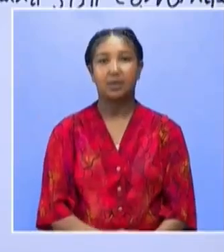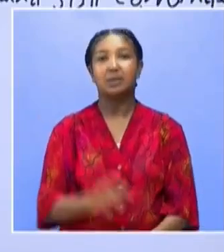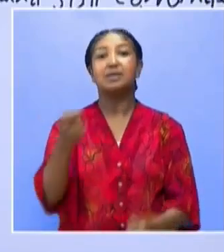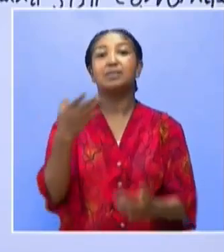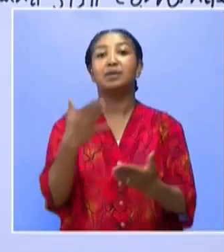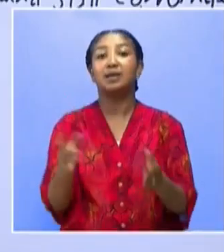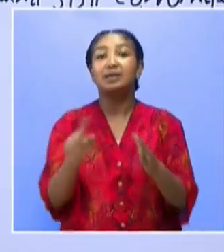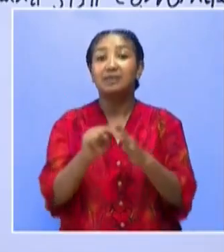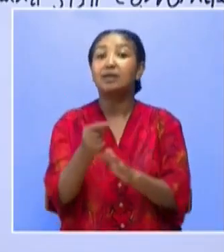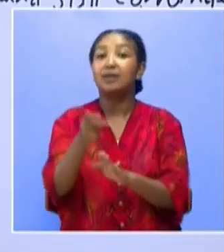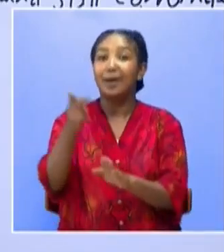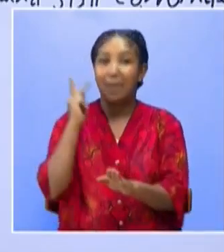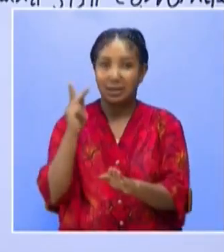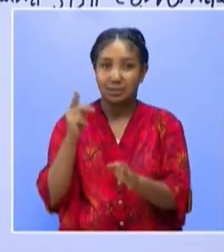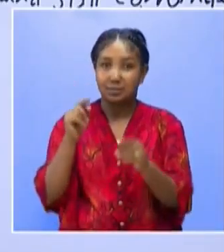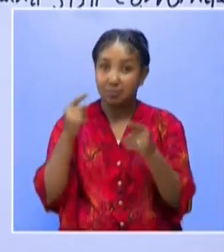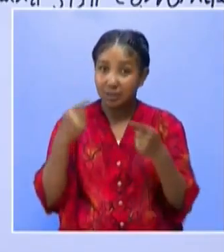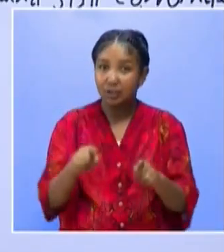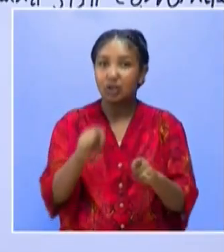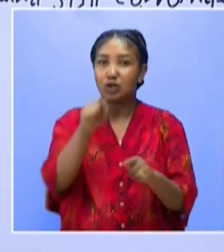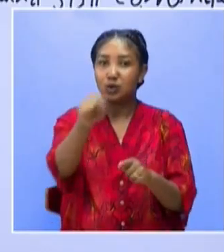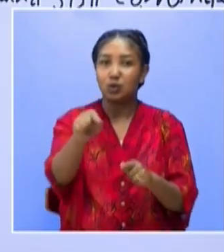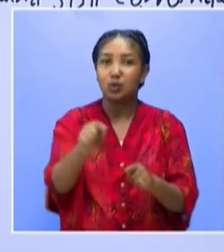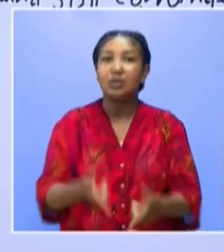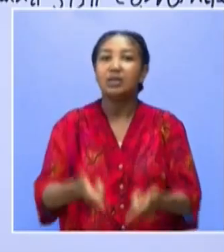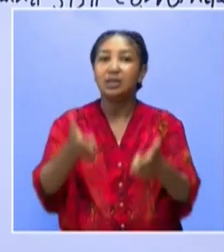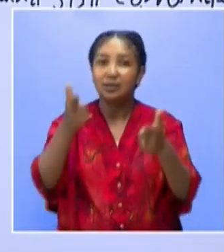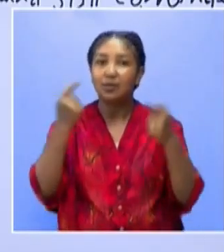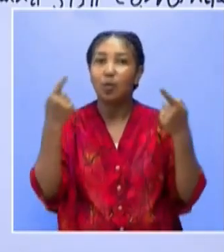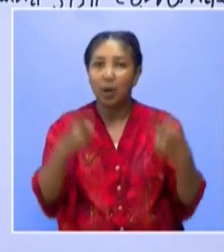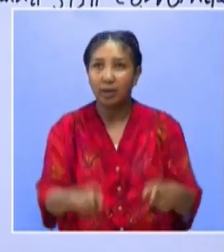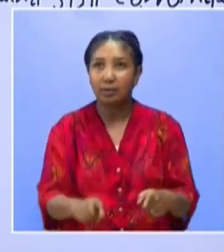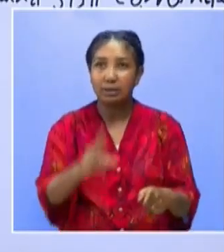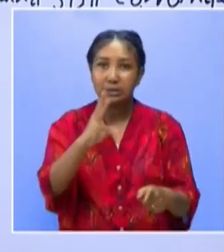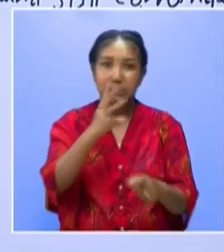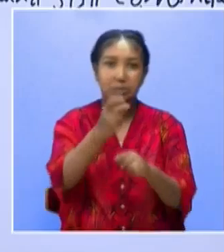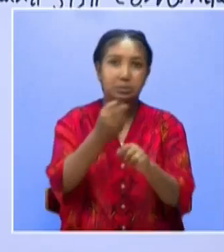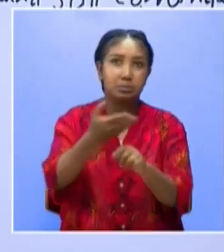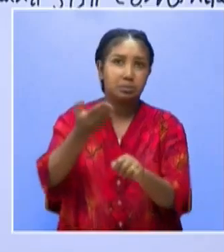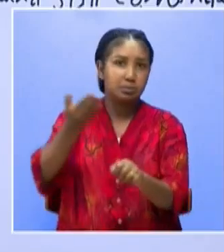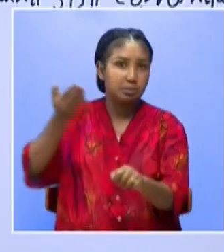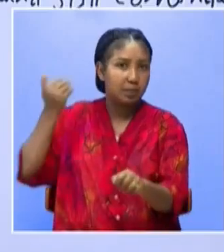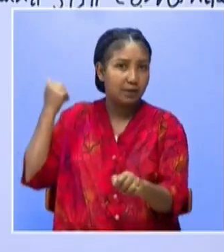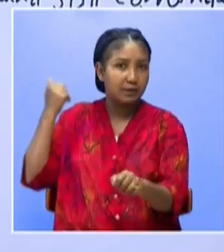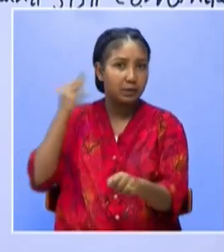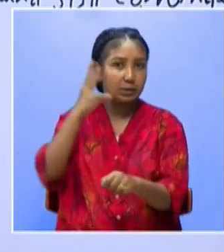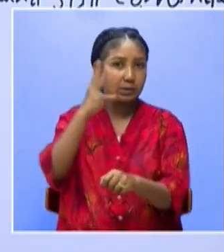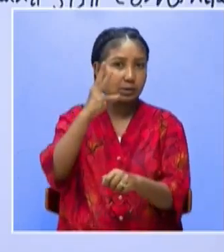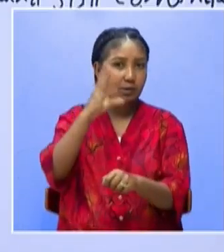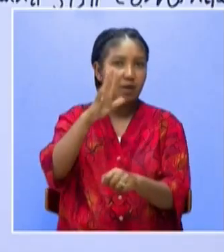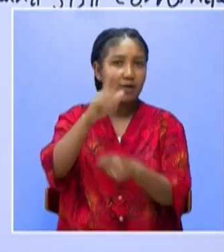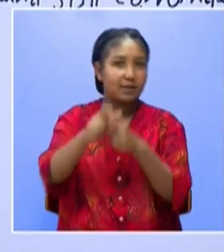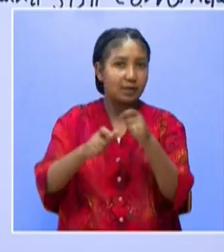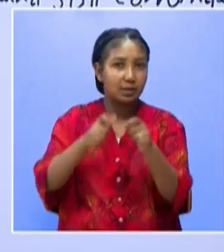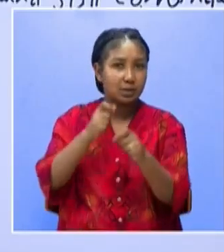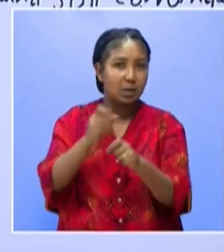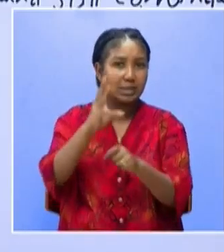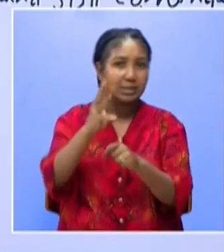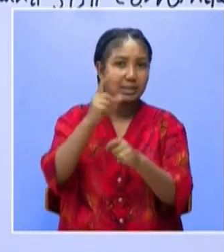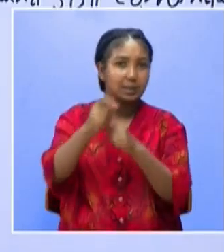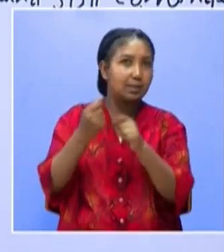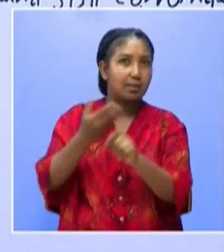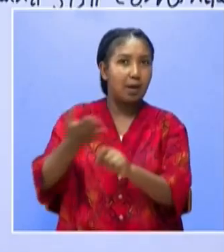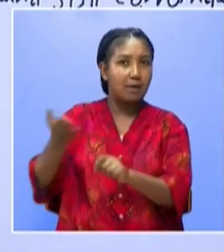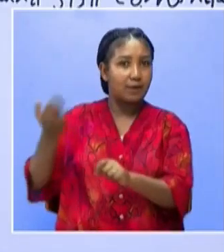something started in the past. You started living here 5 years or maybe 6 years